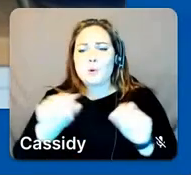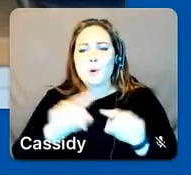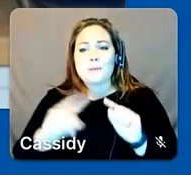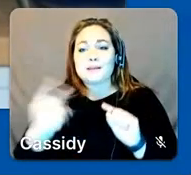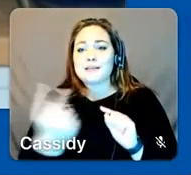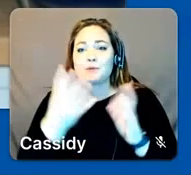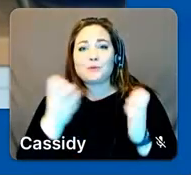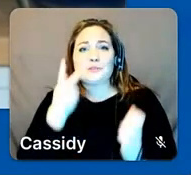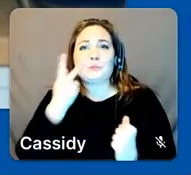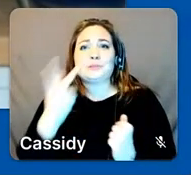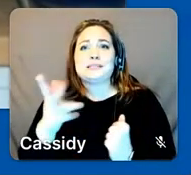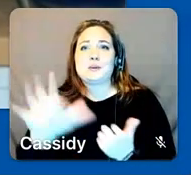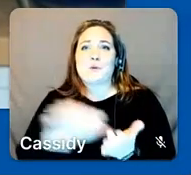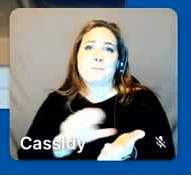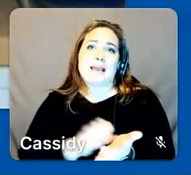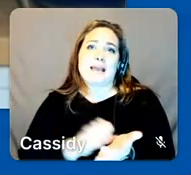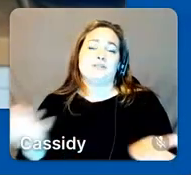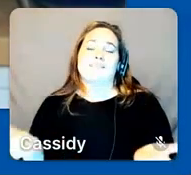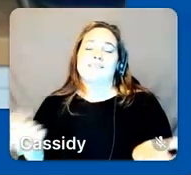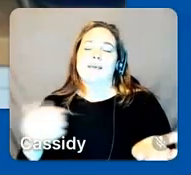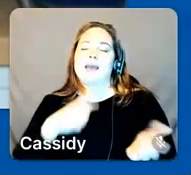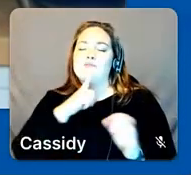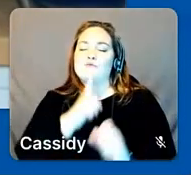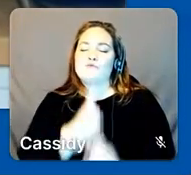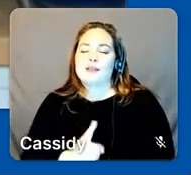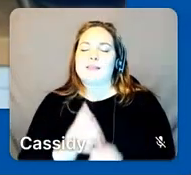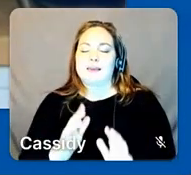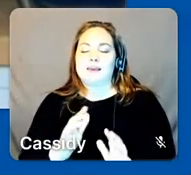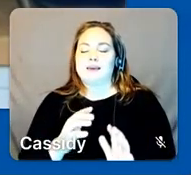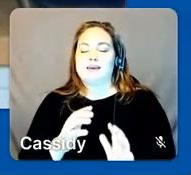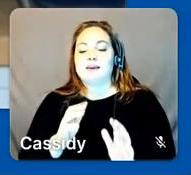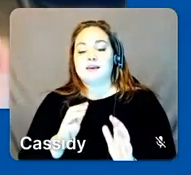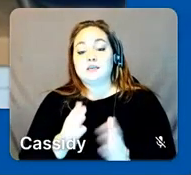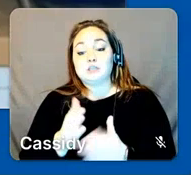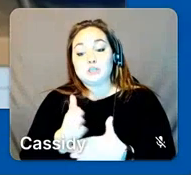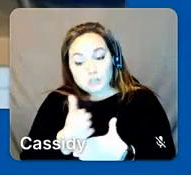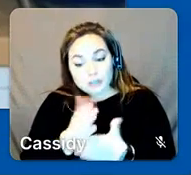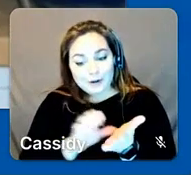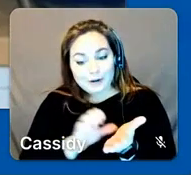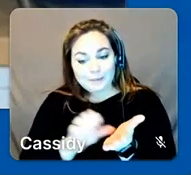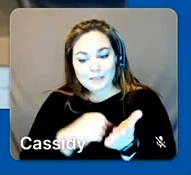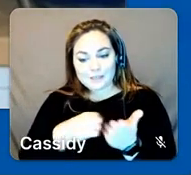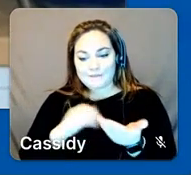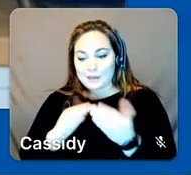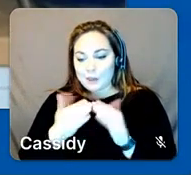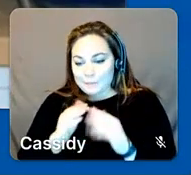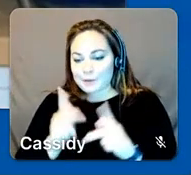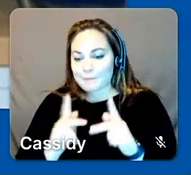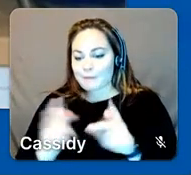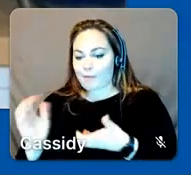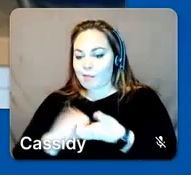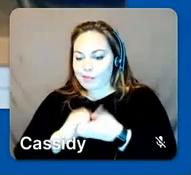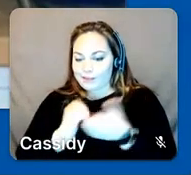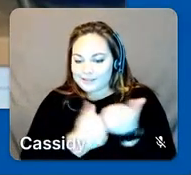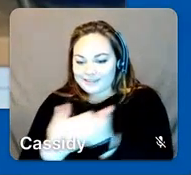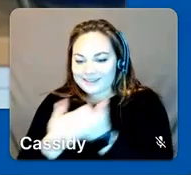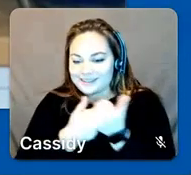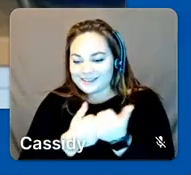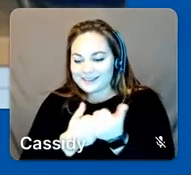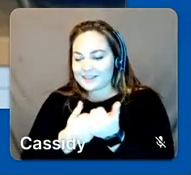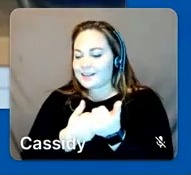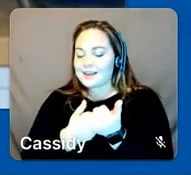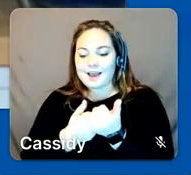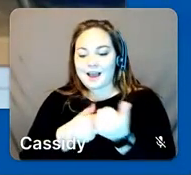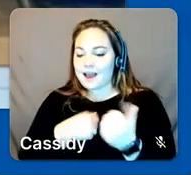to see your pages. And I really, I think sharing pages and having a community of writers invaluable to